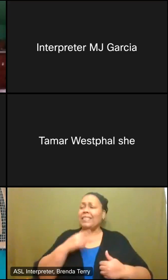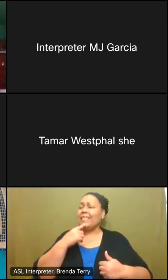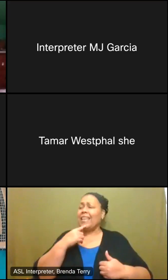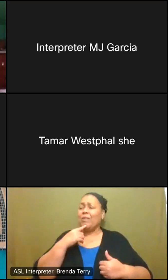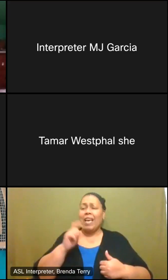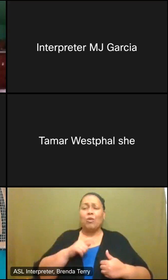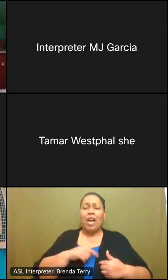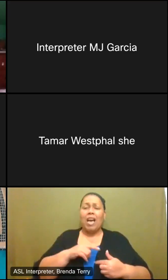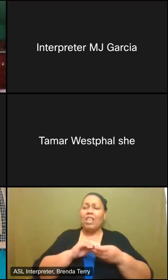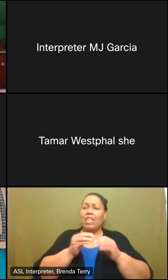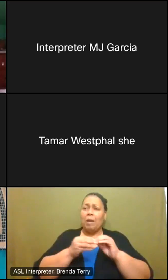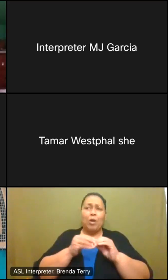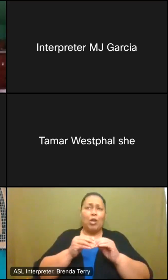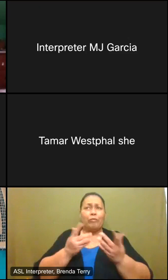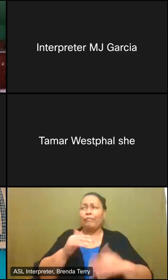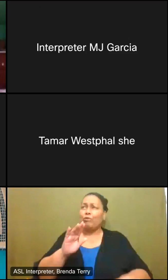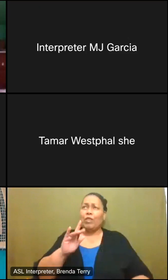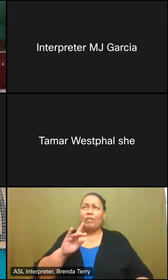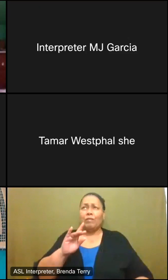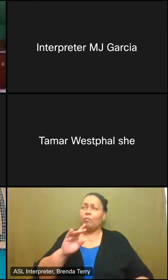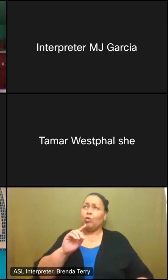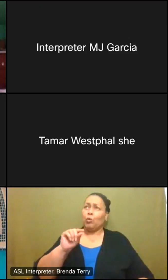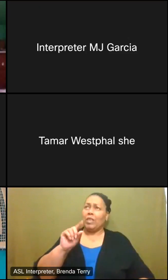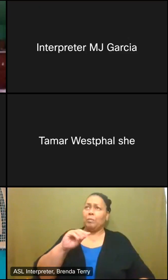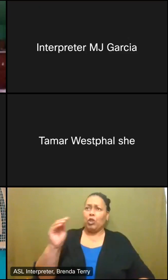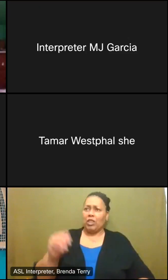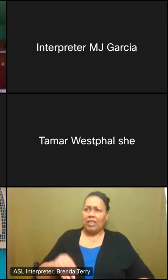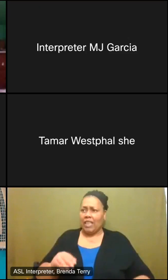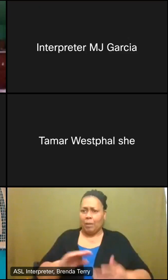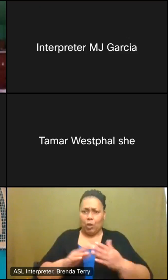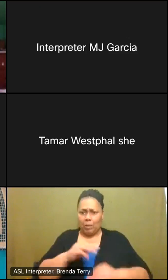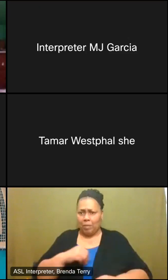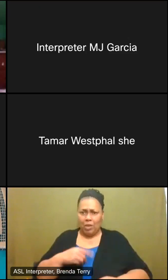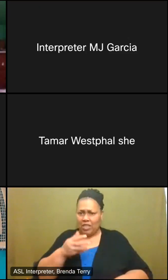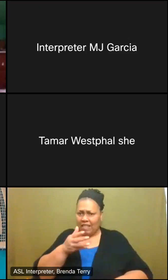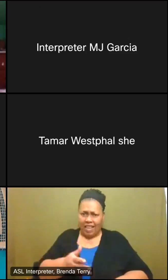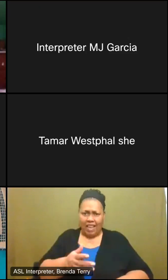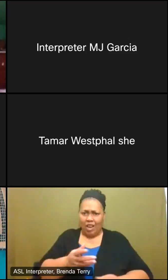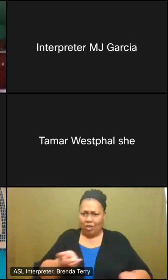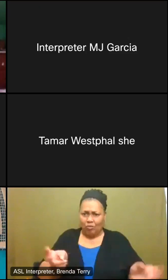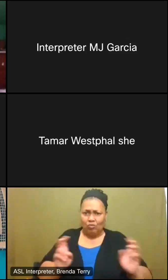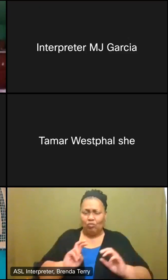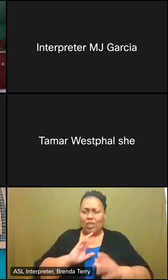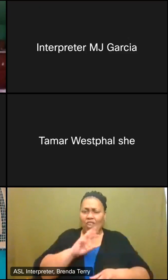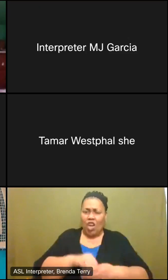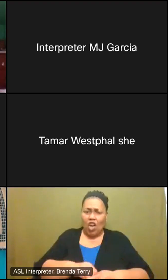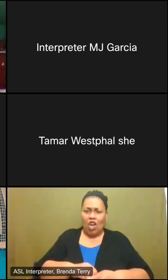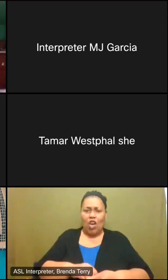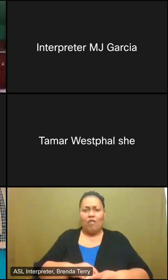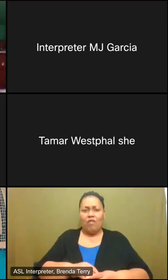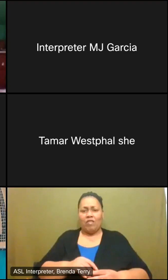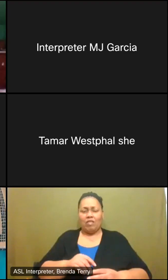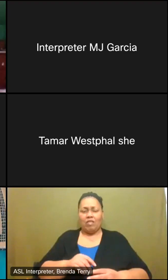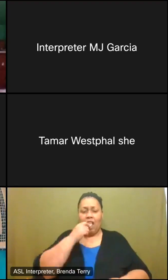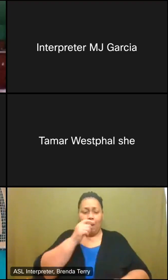have 20% community members at the table, or we have to have this particular population.